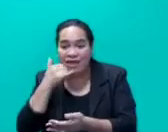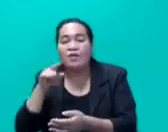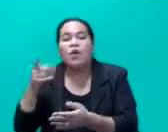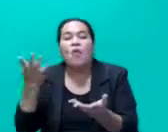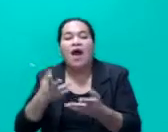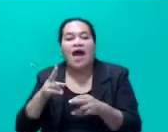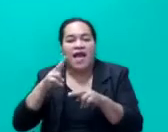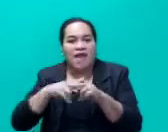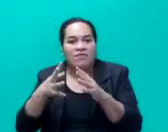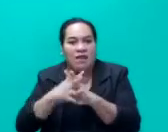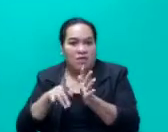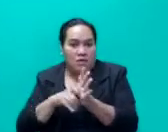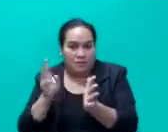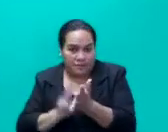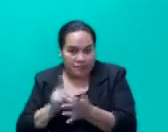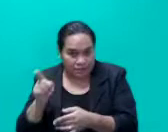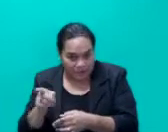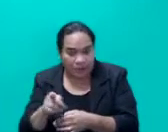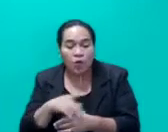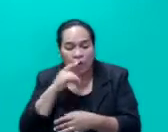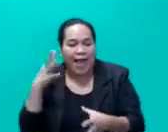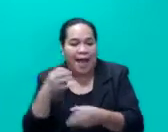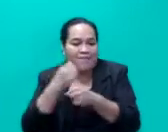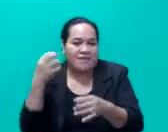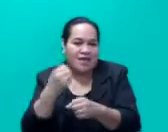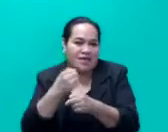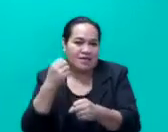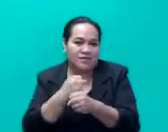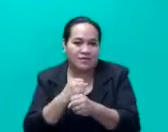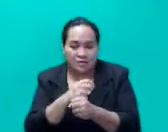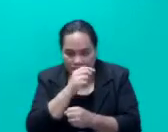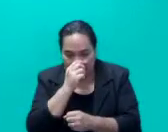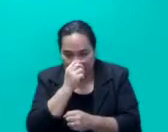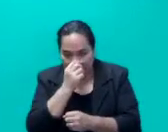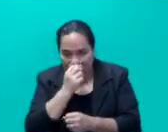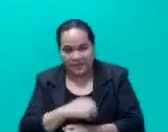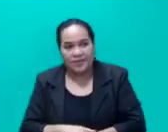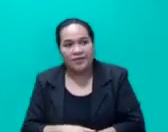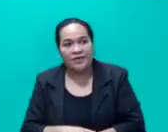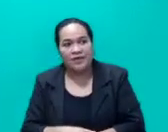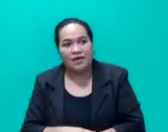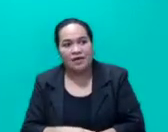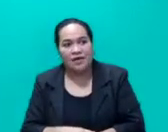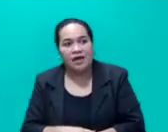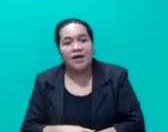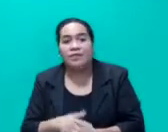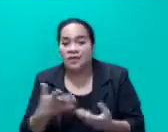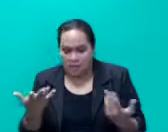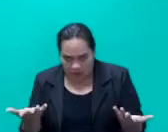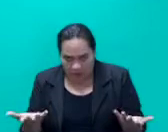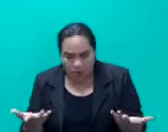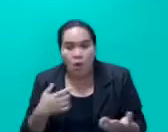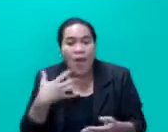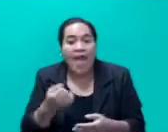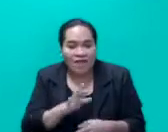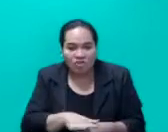Center, and we get weekly updates, and of course the center is providing services to those victims of domestic violence. Of course, we have the child